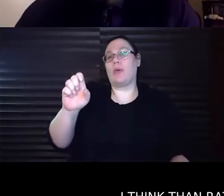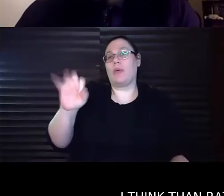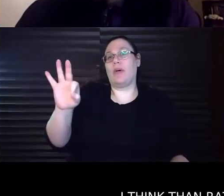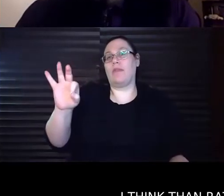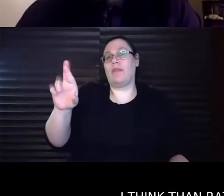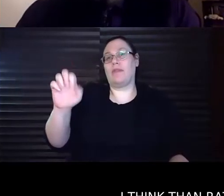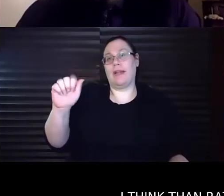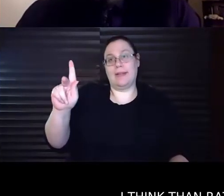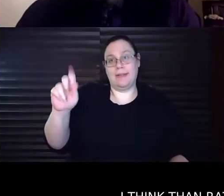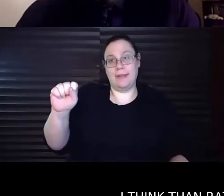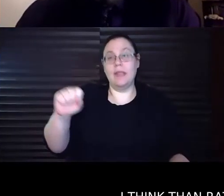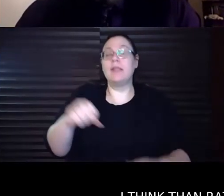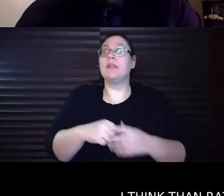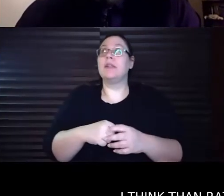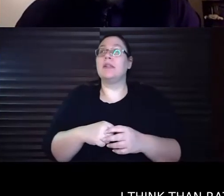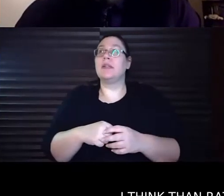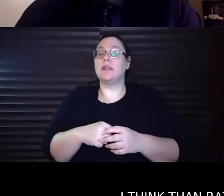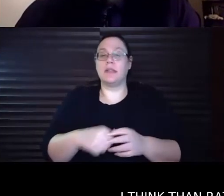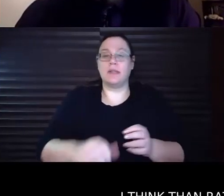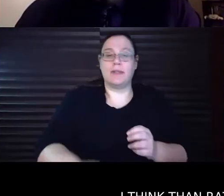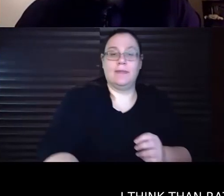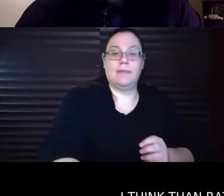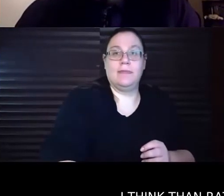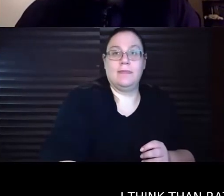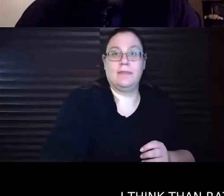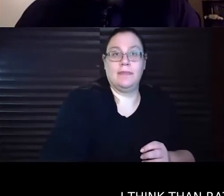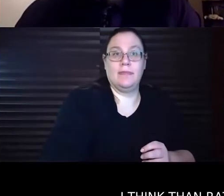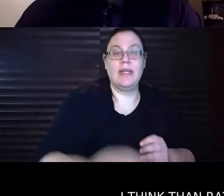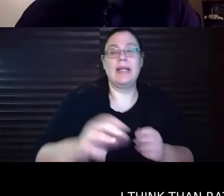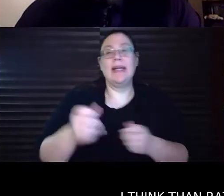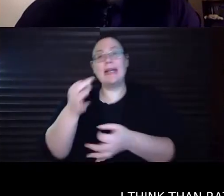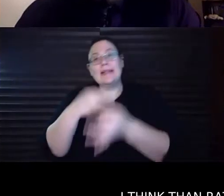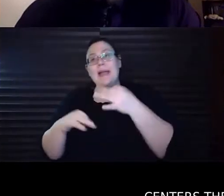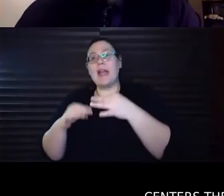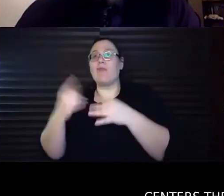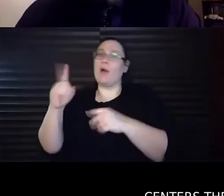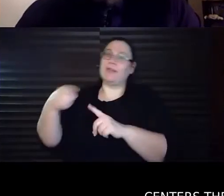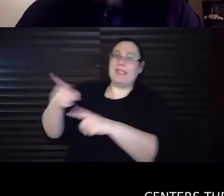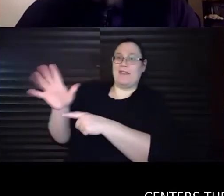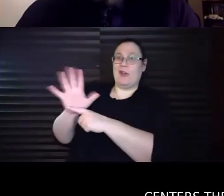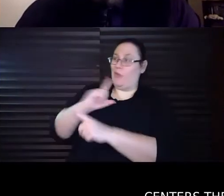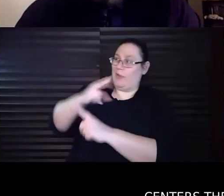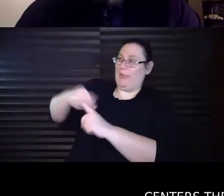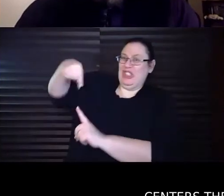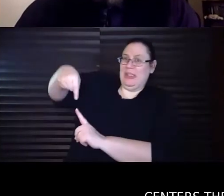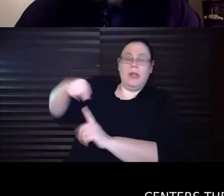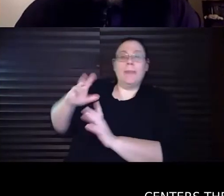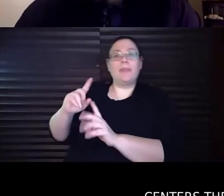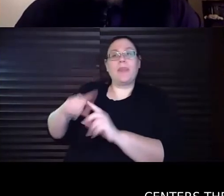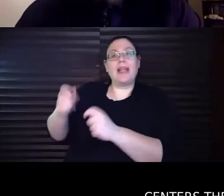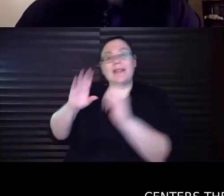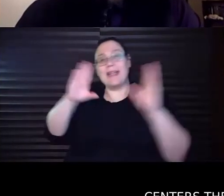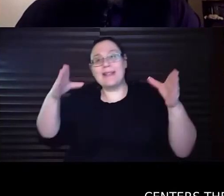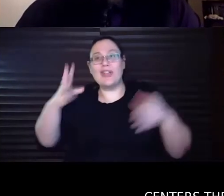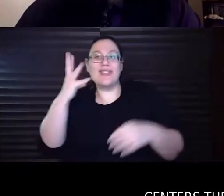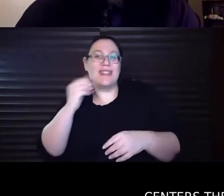think rather than sort of single any particular film out, I think it centers the experience